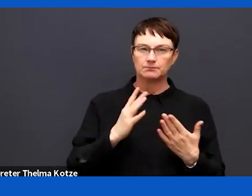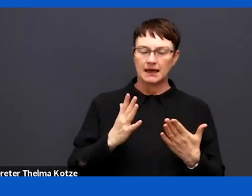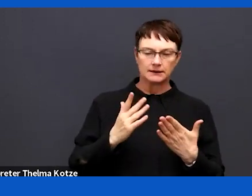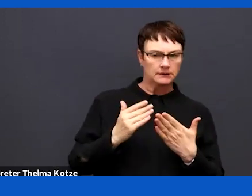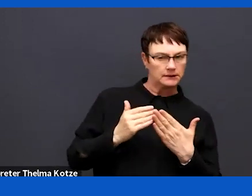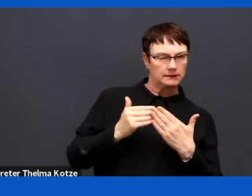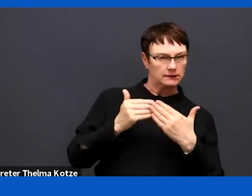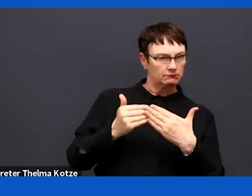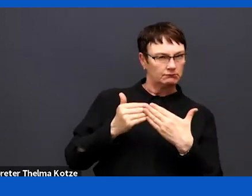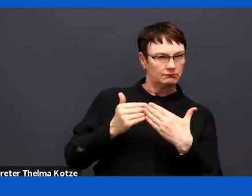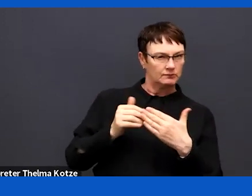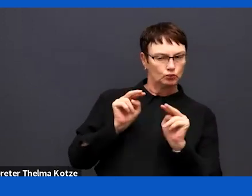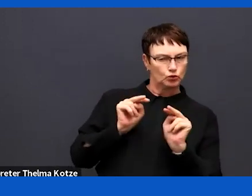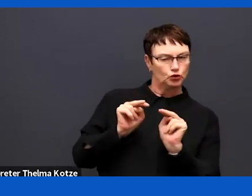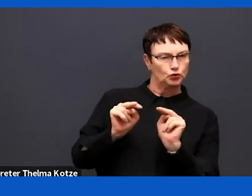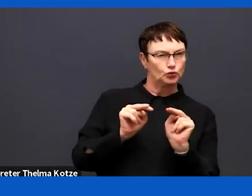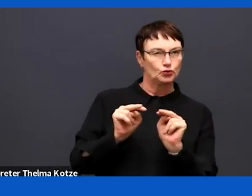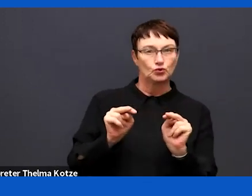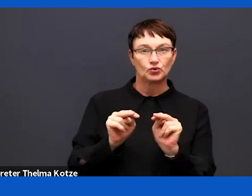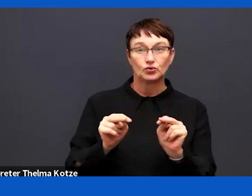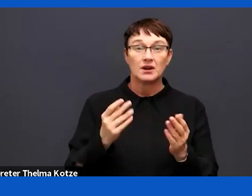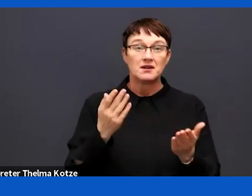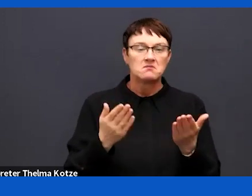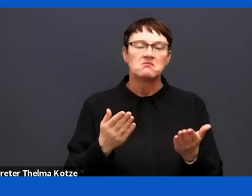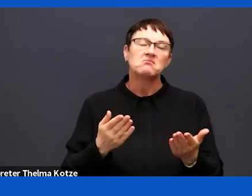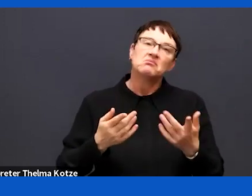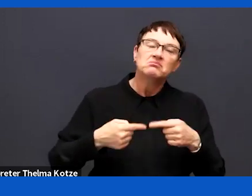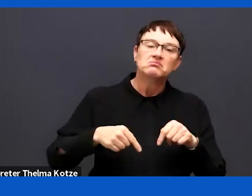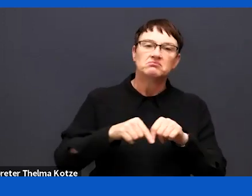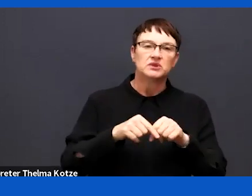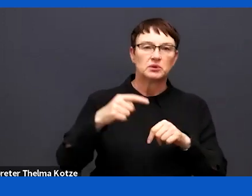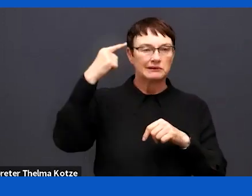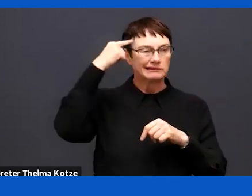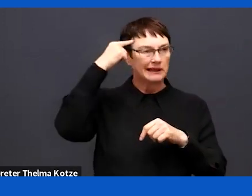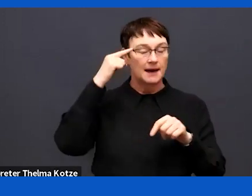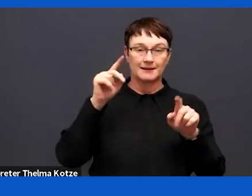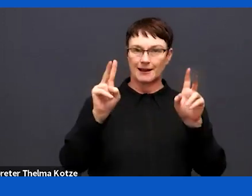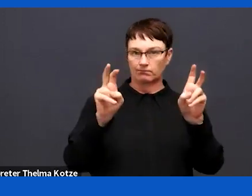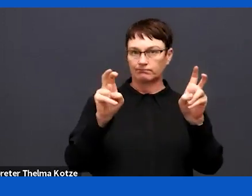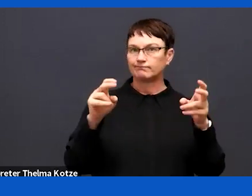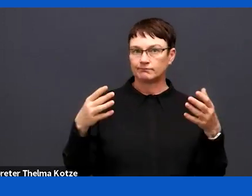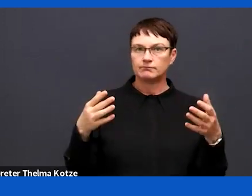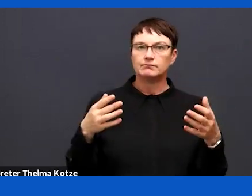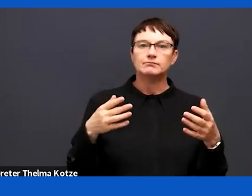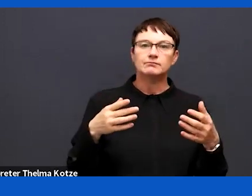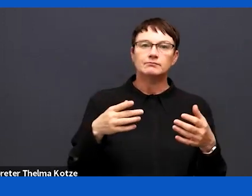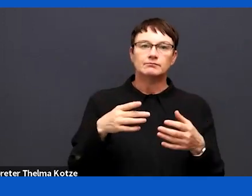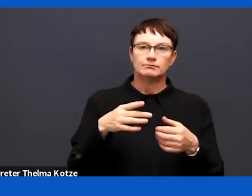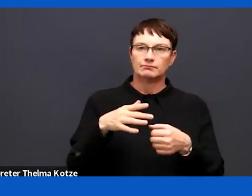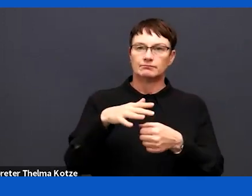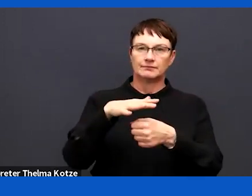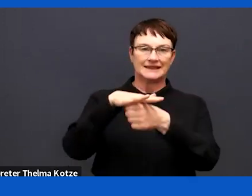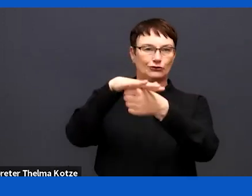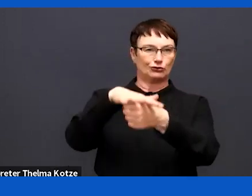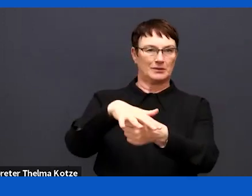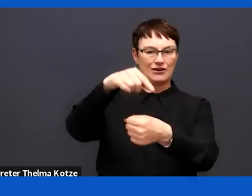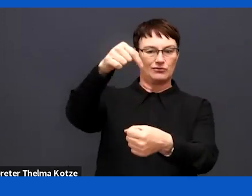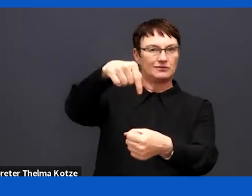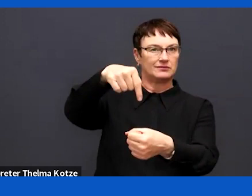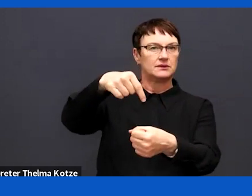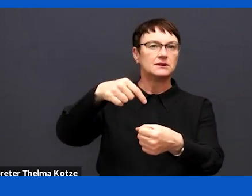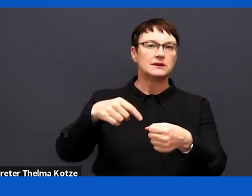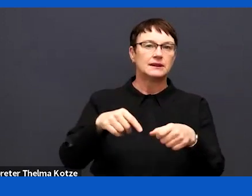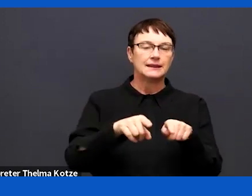actually, if we go outside of even the area of sort of bias and discrimination, and I think about what we do at Crawford Tech in the document